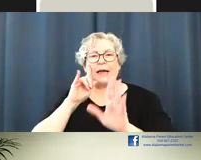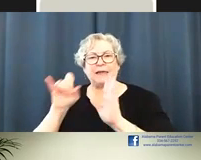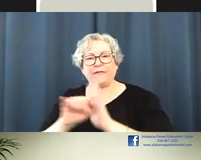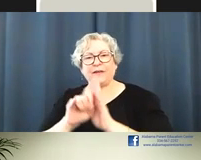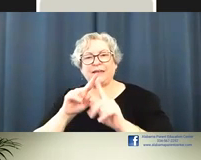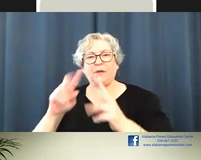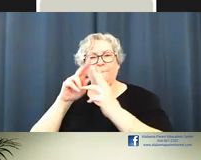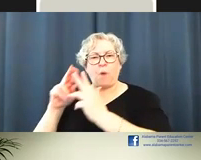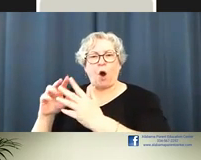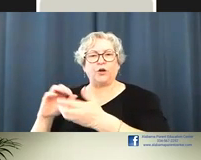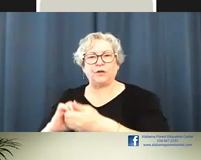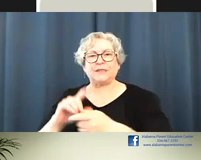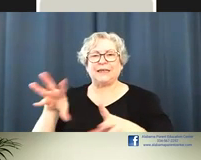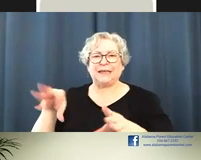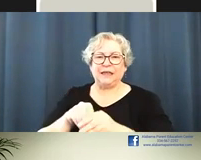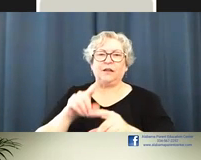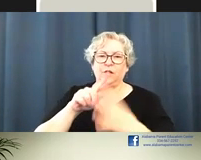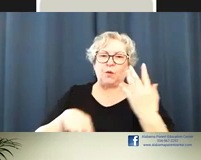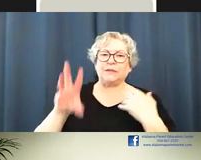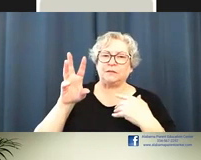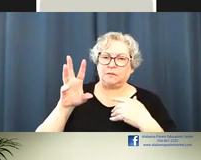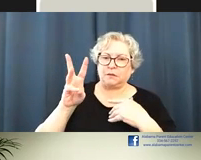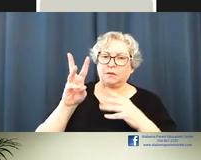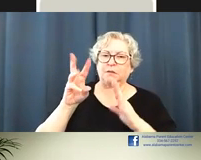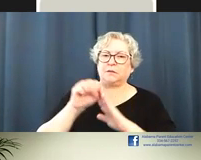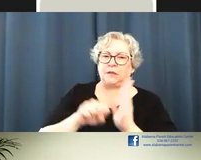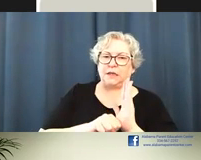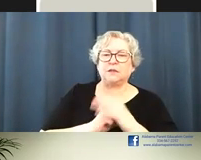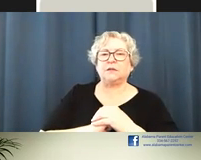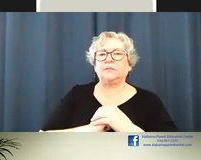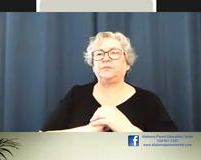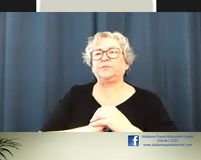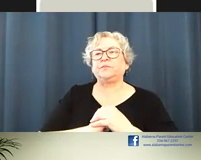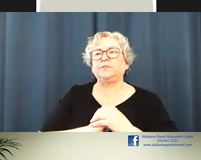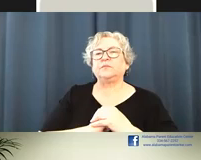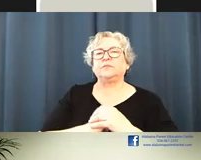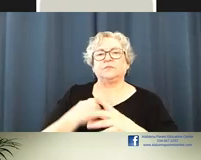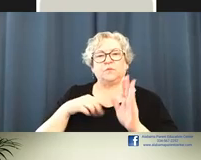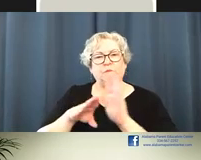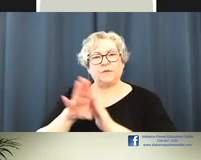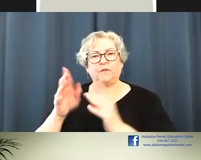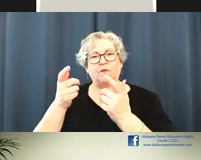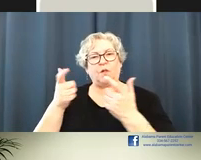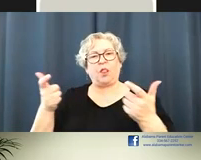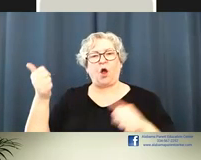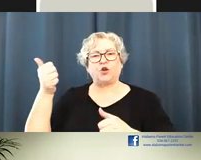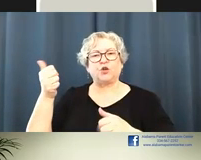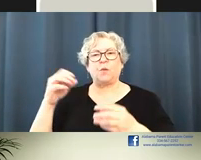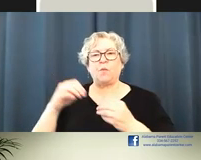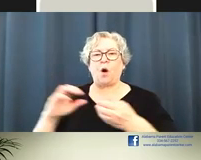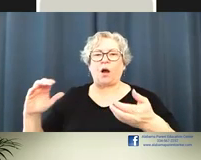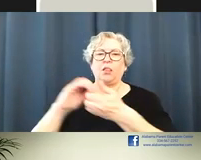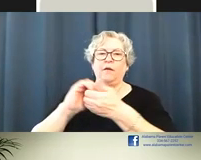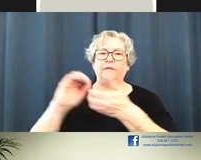are within each of those states. We also are developing a larger, more collaborative